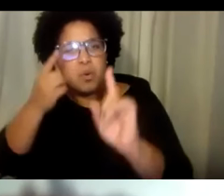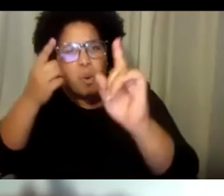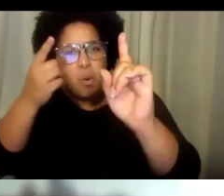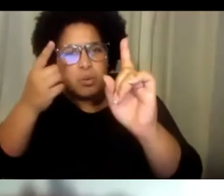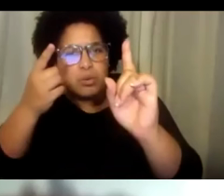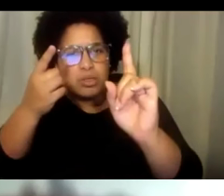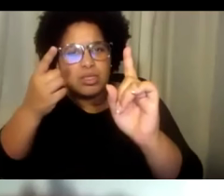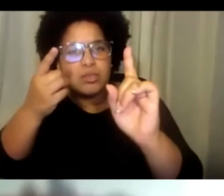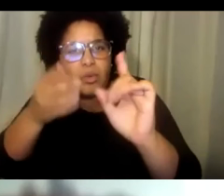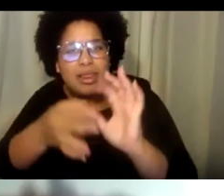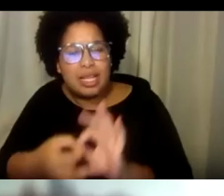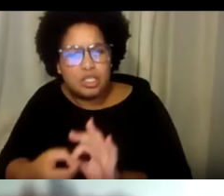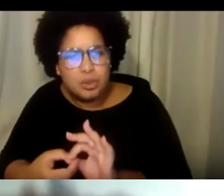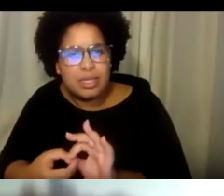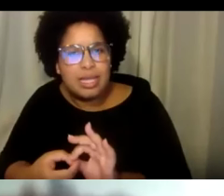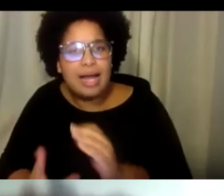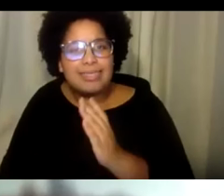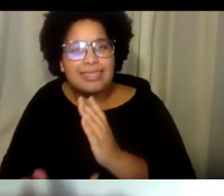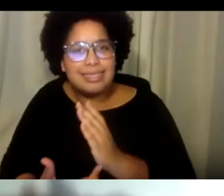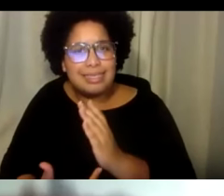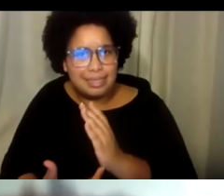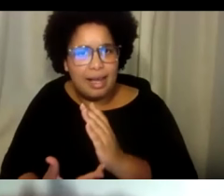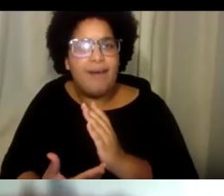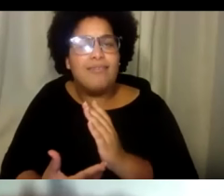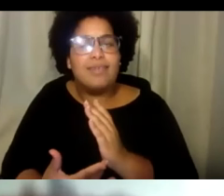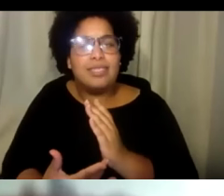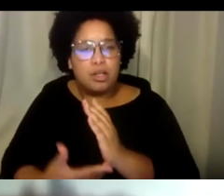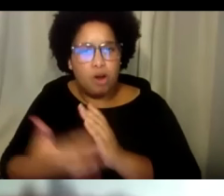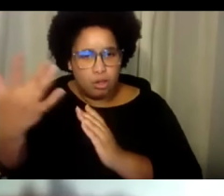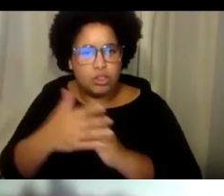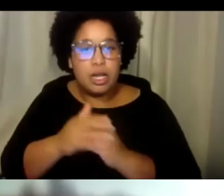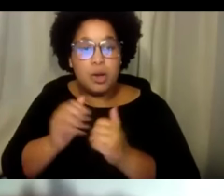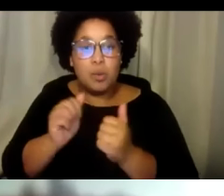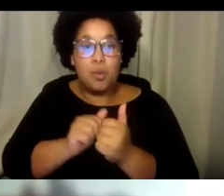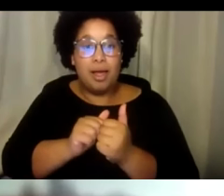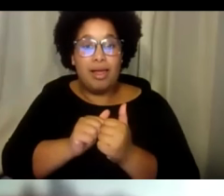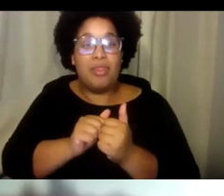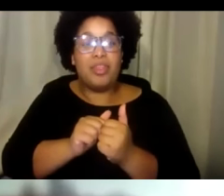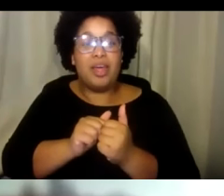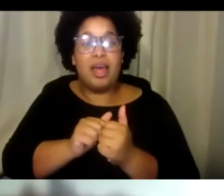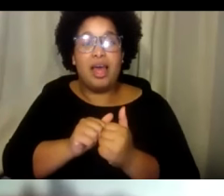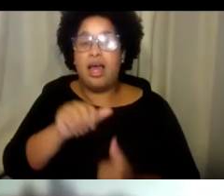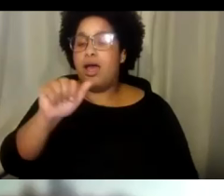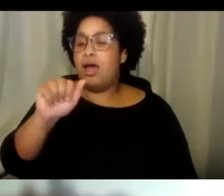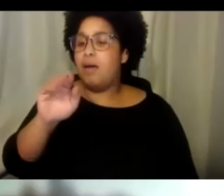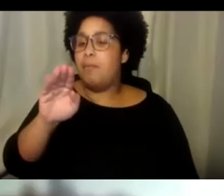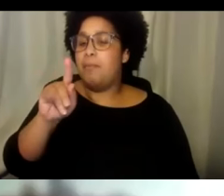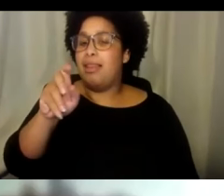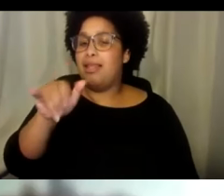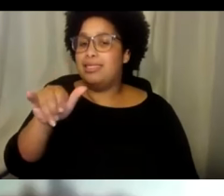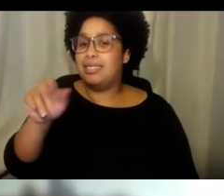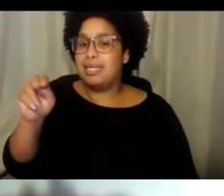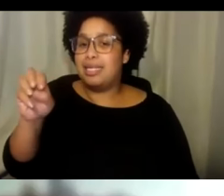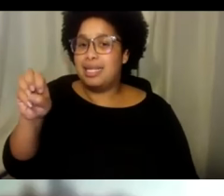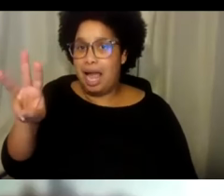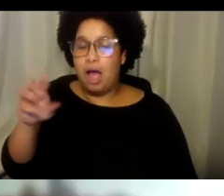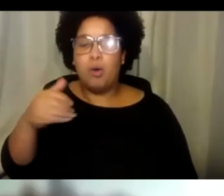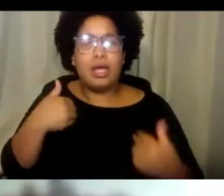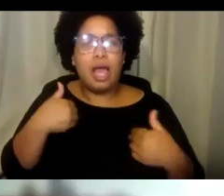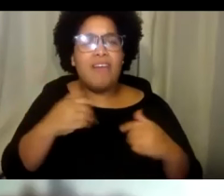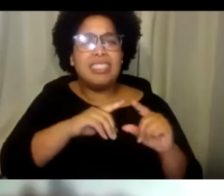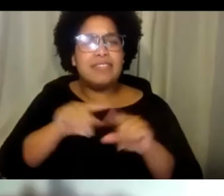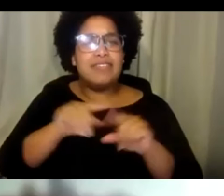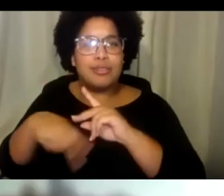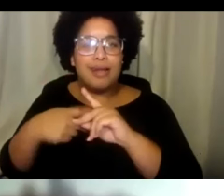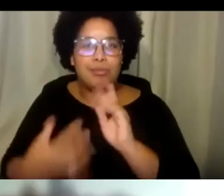technology? With Ability Now, we actually have different forms of technology that I will get into in a